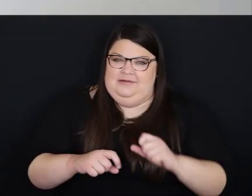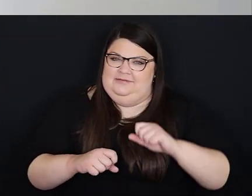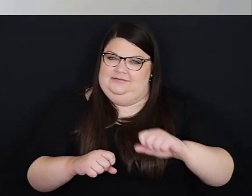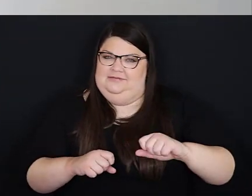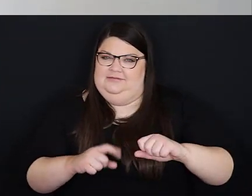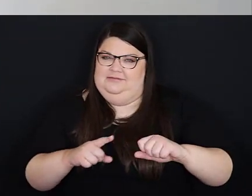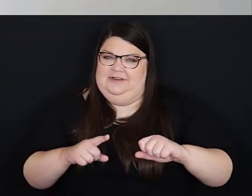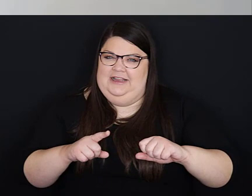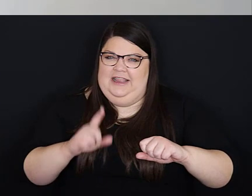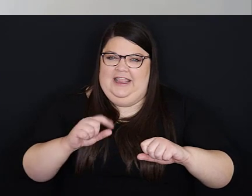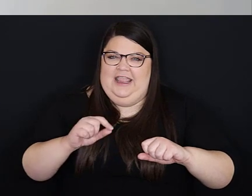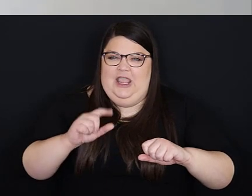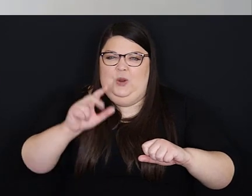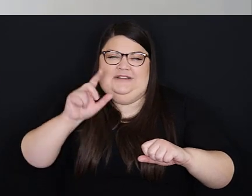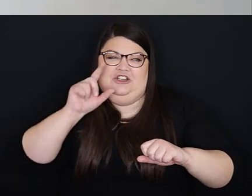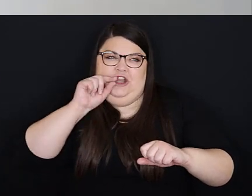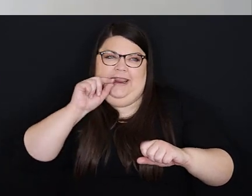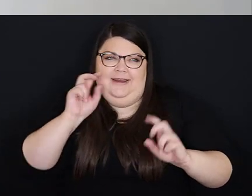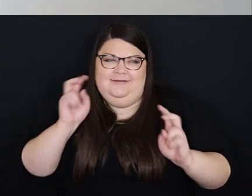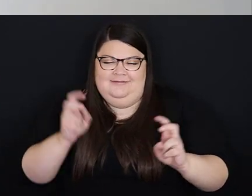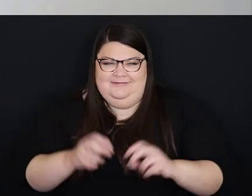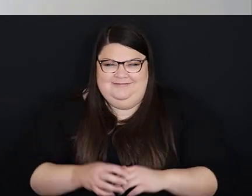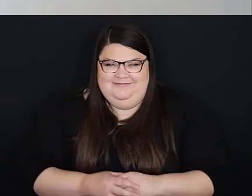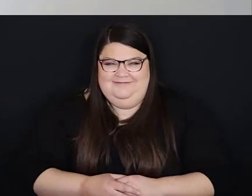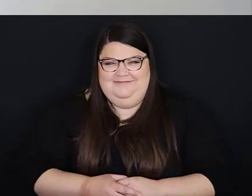But he was a chicken.